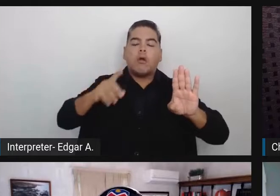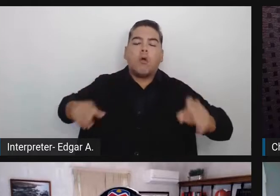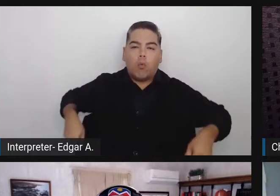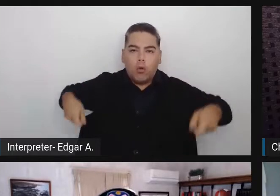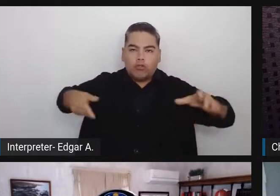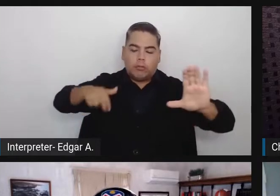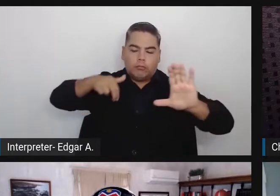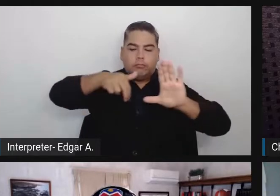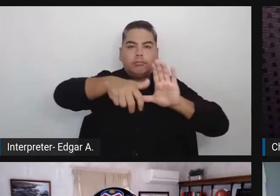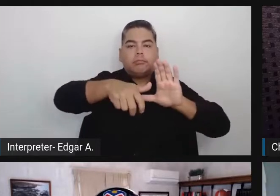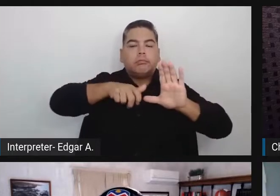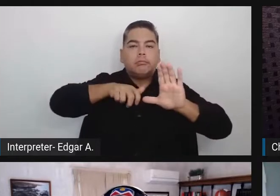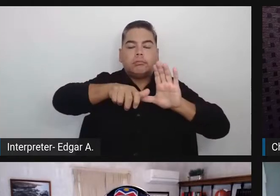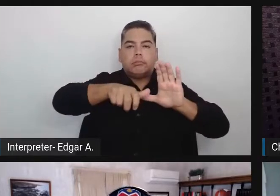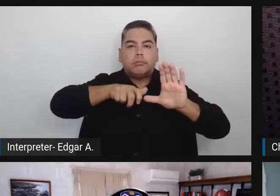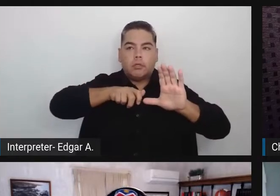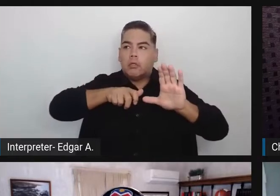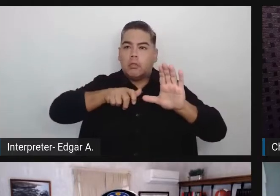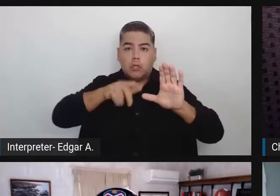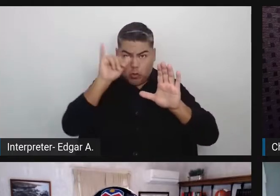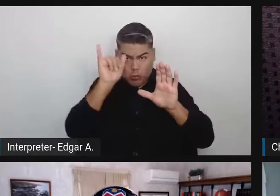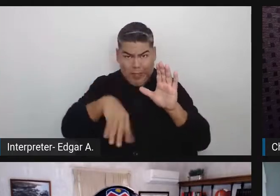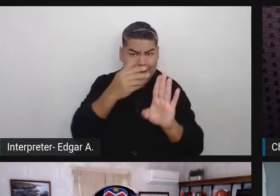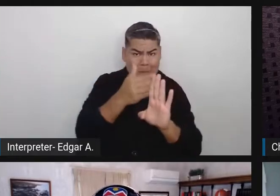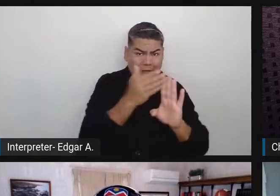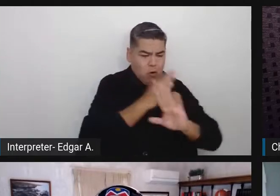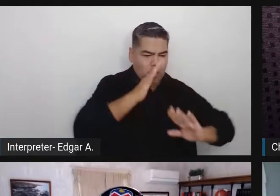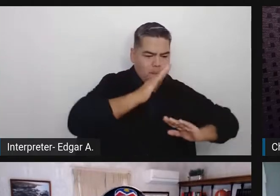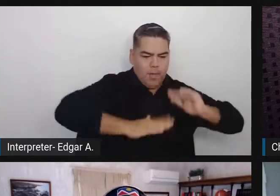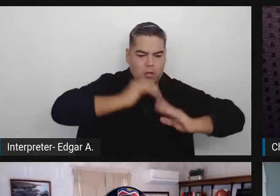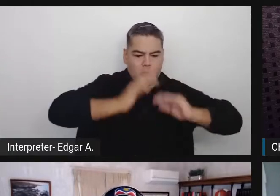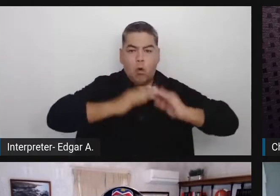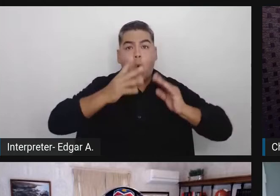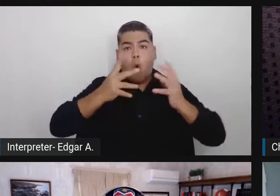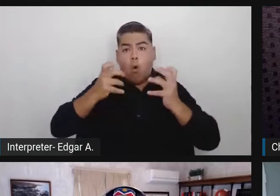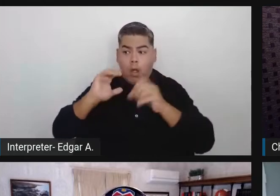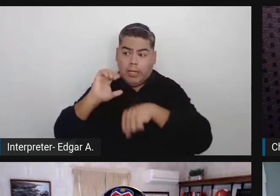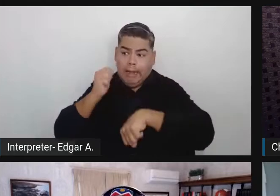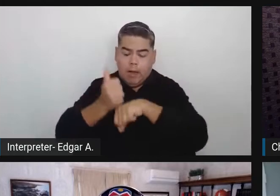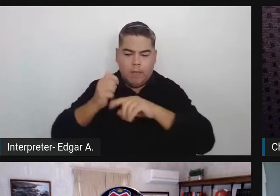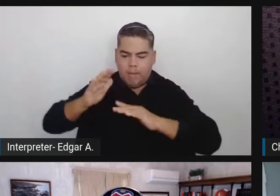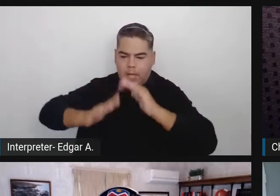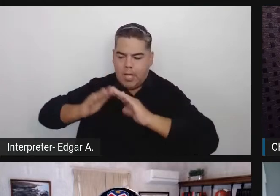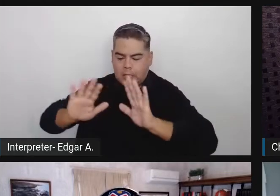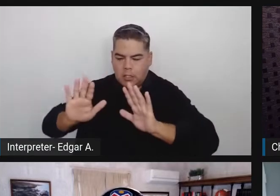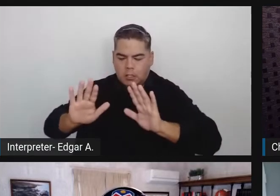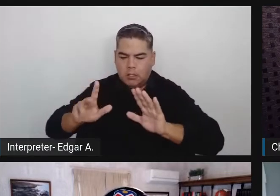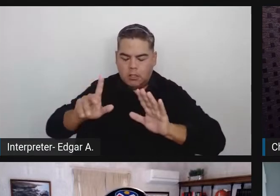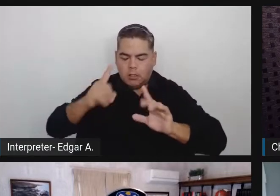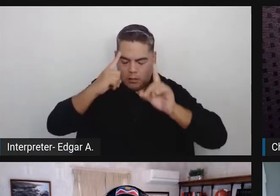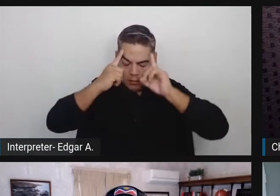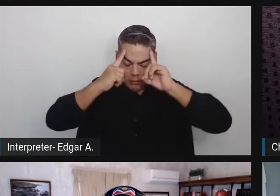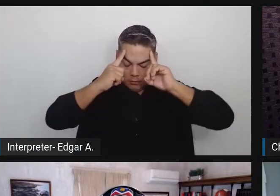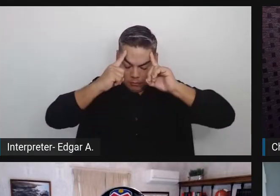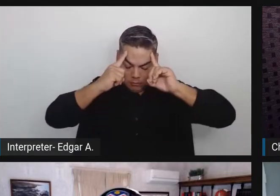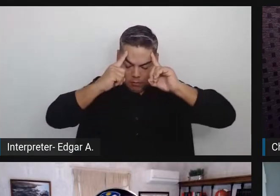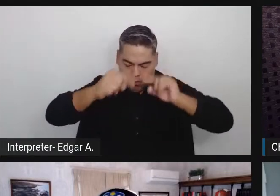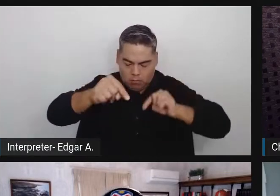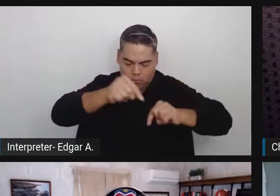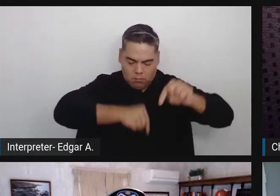any builder, for any, store owner, business owner, et cetera. Like, someone has to create